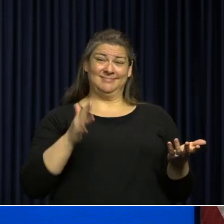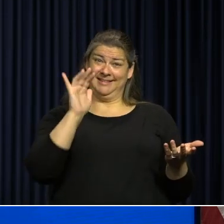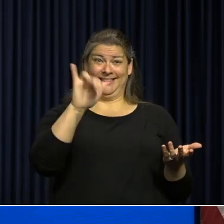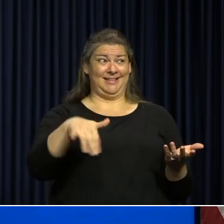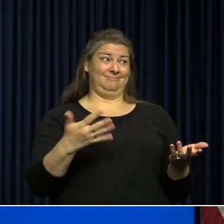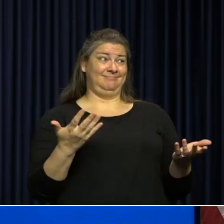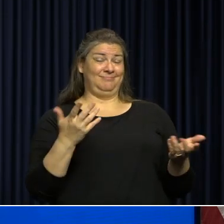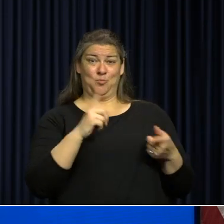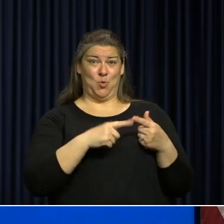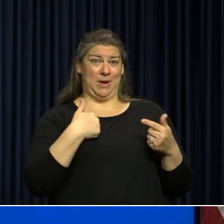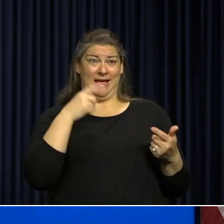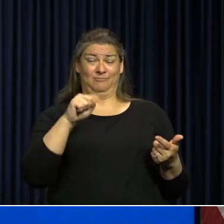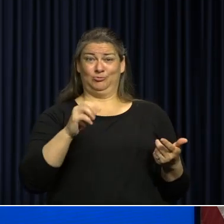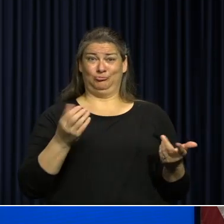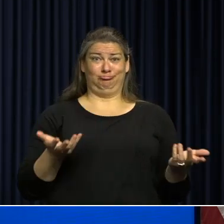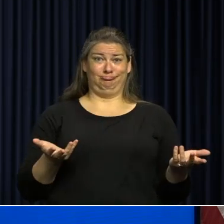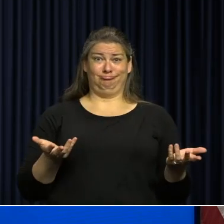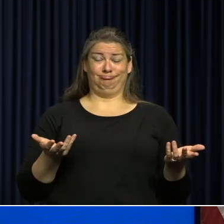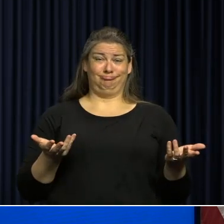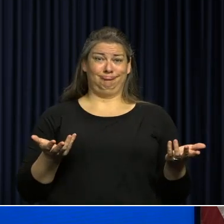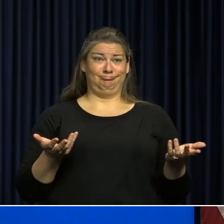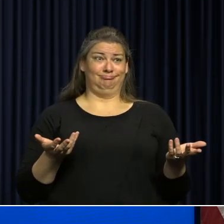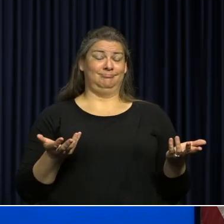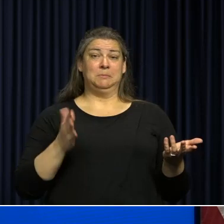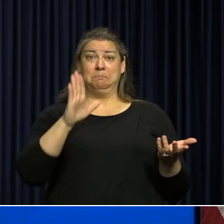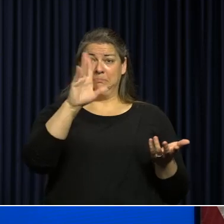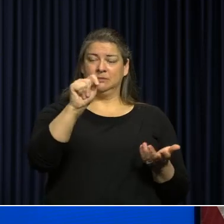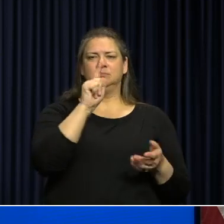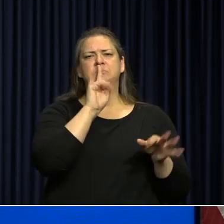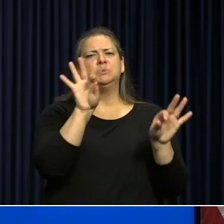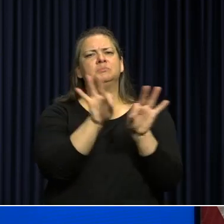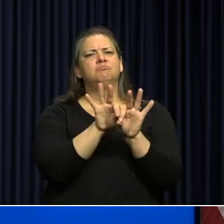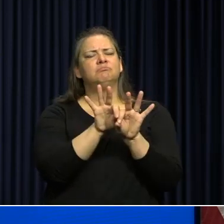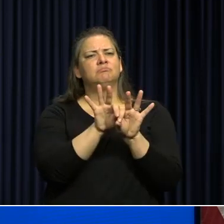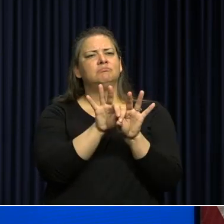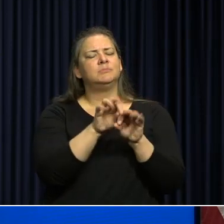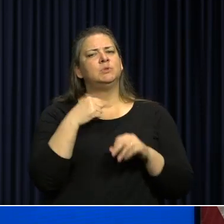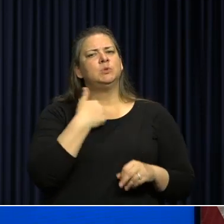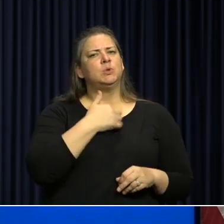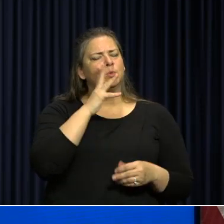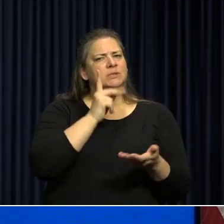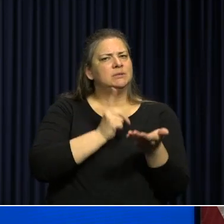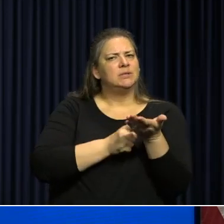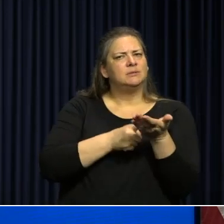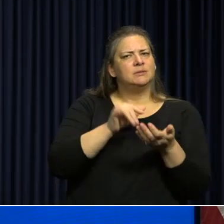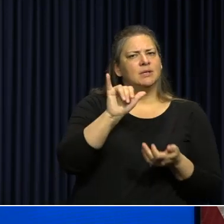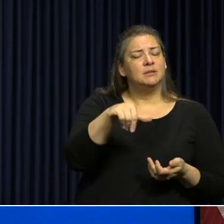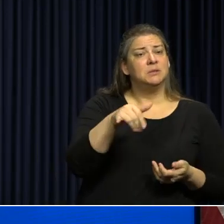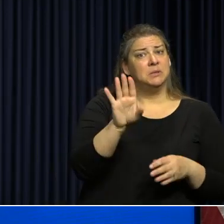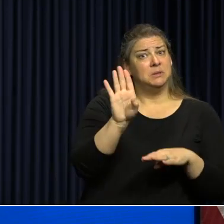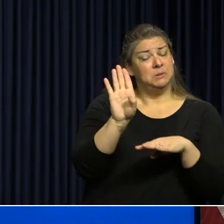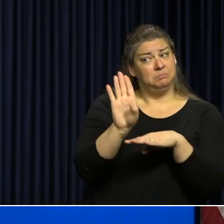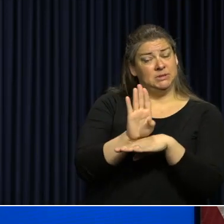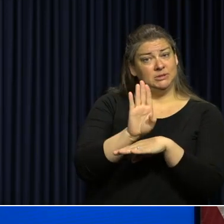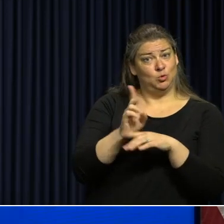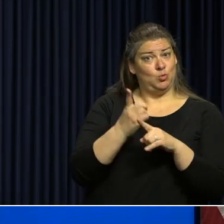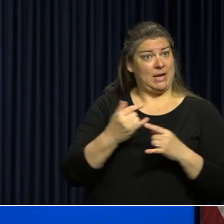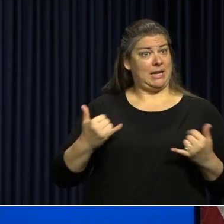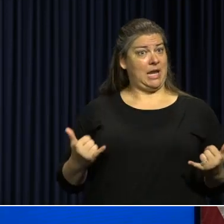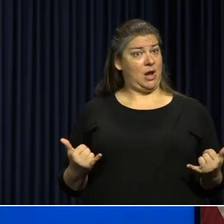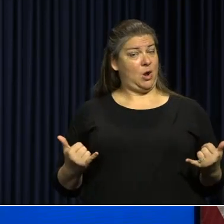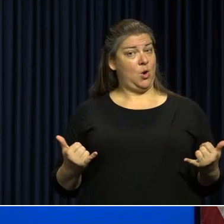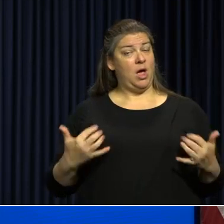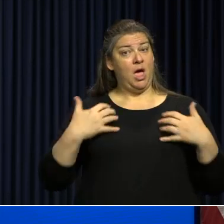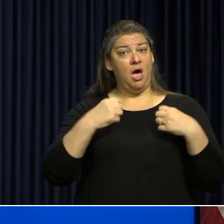what we've got to do. But it is important, and we're going to talk about it, that businesses right now